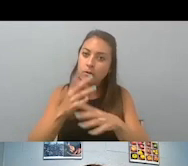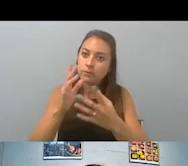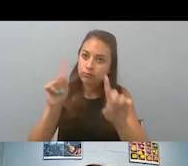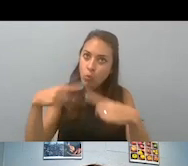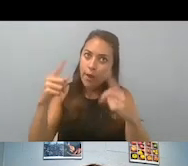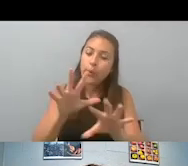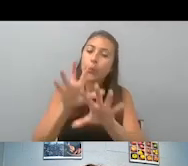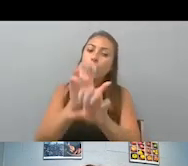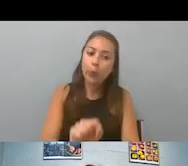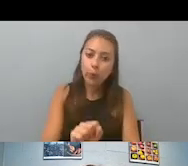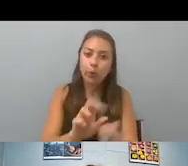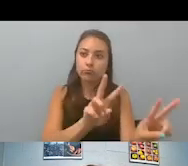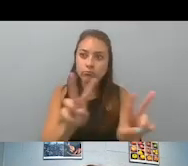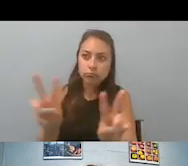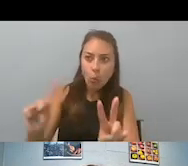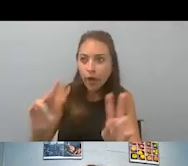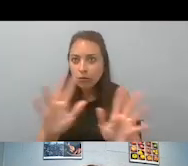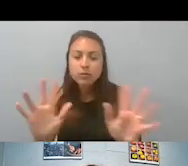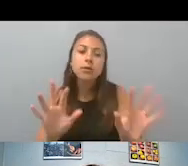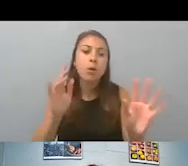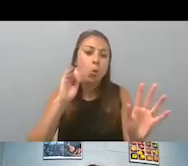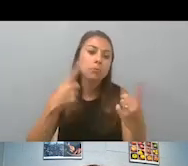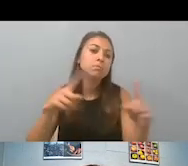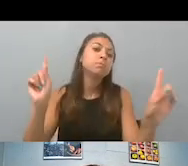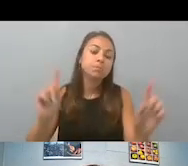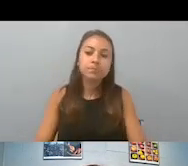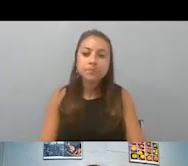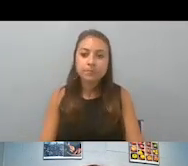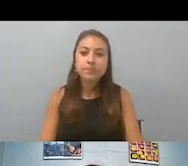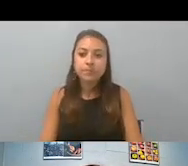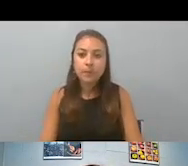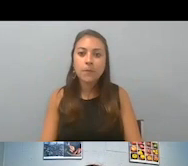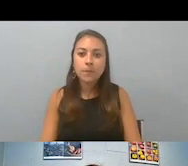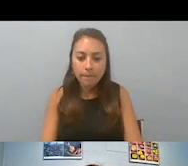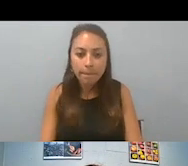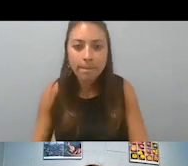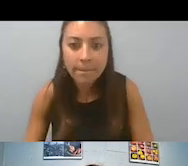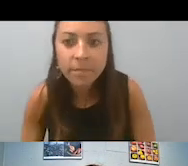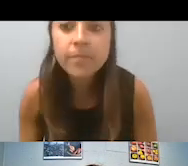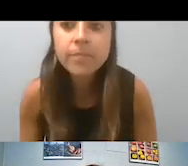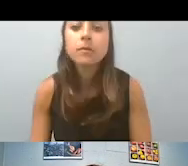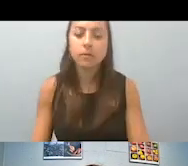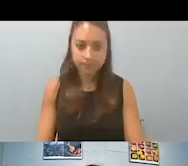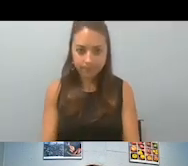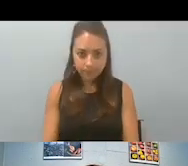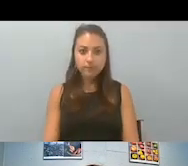see everything that's available. But I would say first years do spend a good amount of time eating in the Ratty.